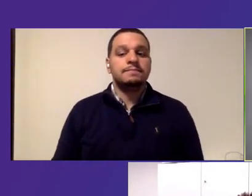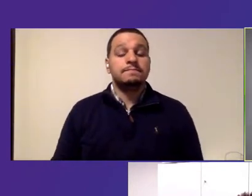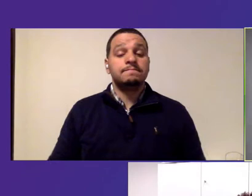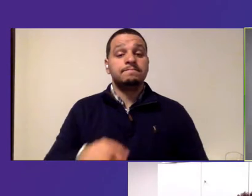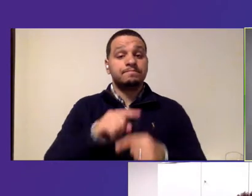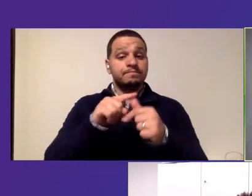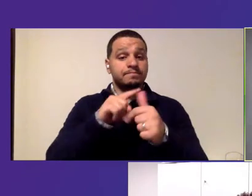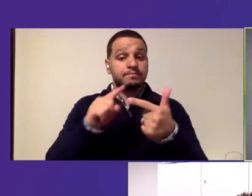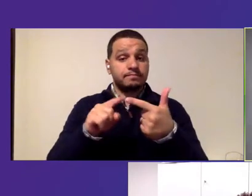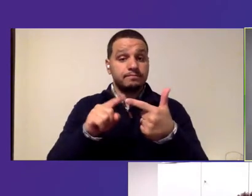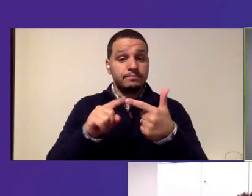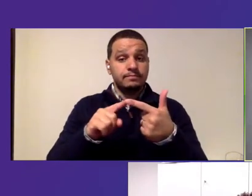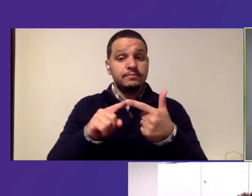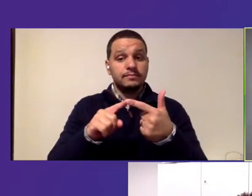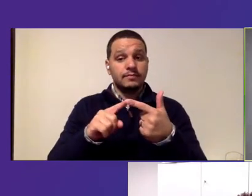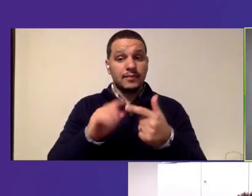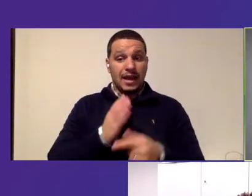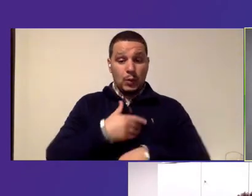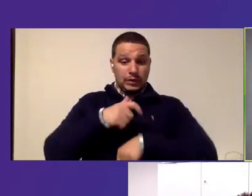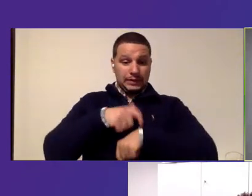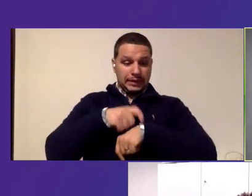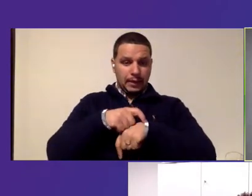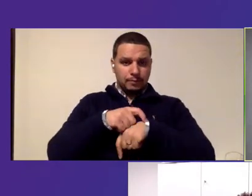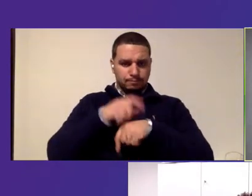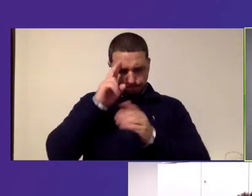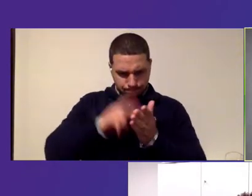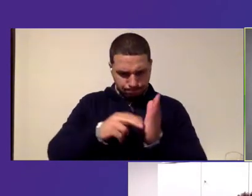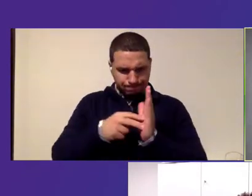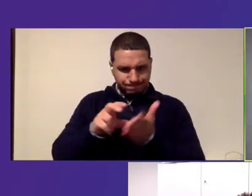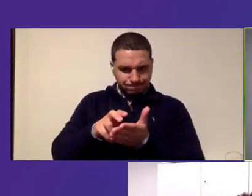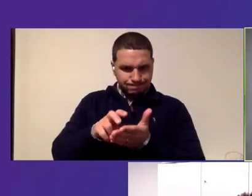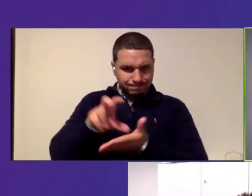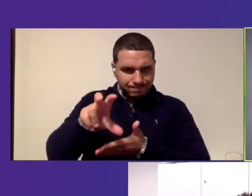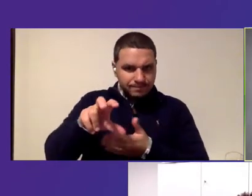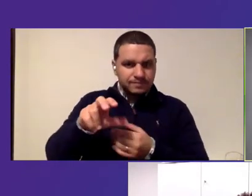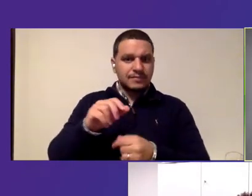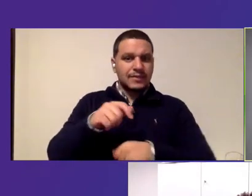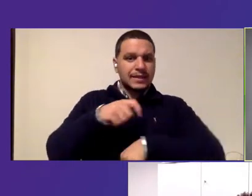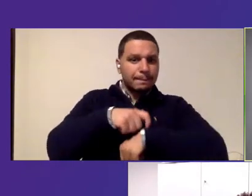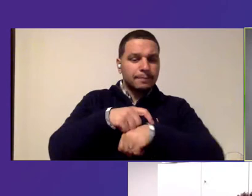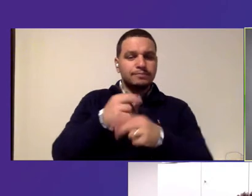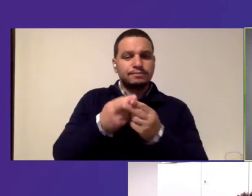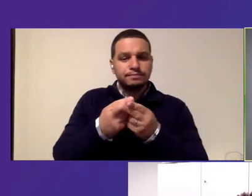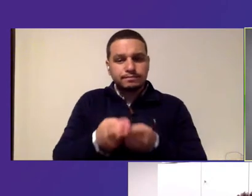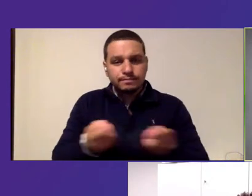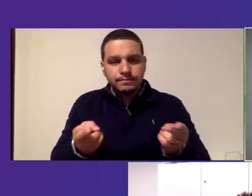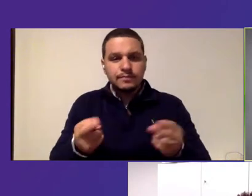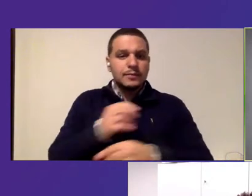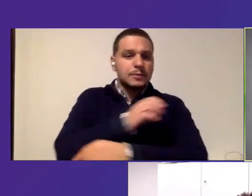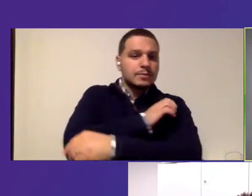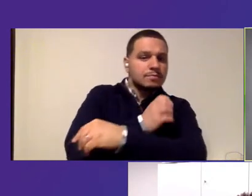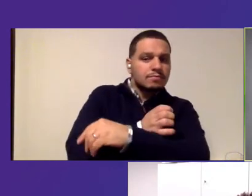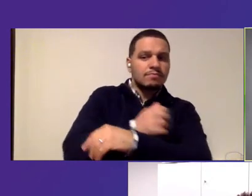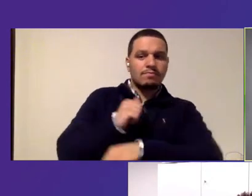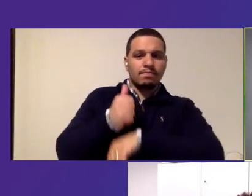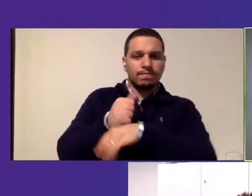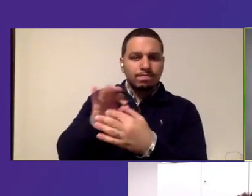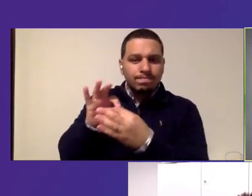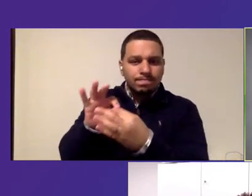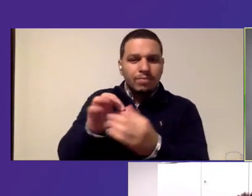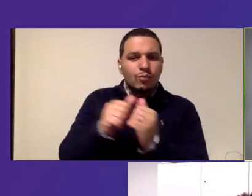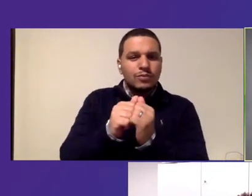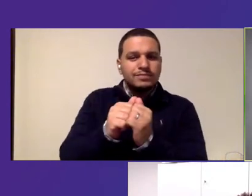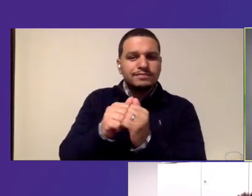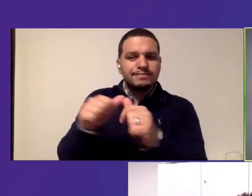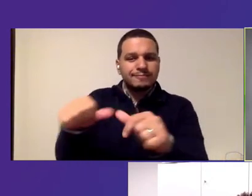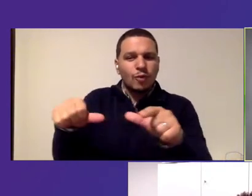to intentionally invest our time, our resources, and our energy in establishing and nurturing relationships with local Indigenous